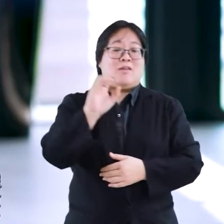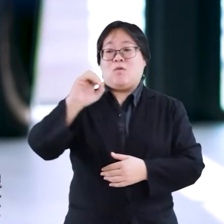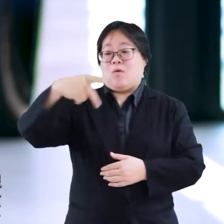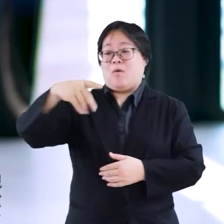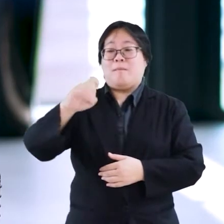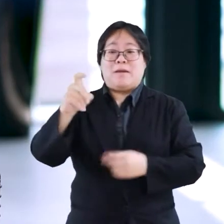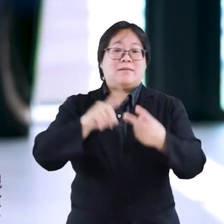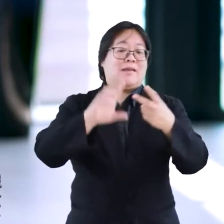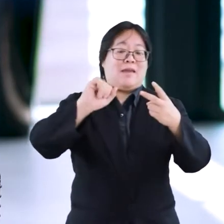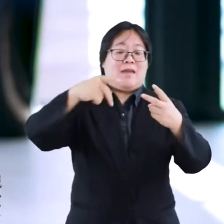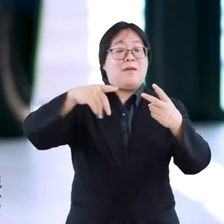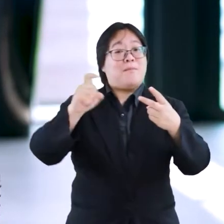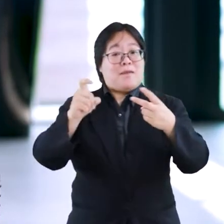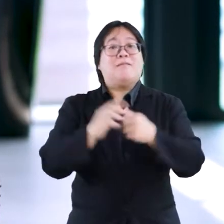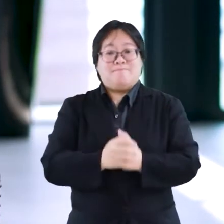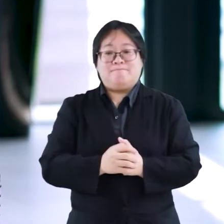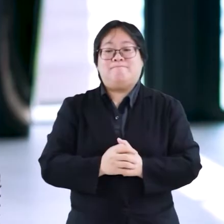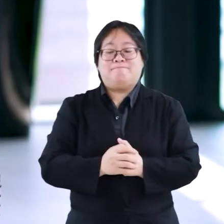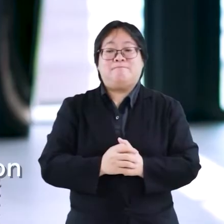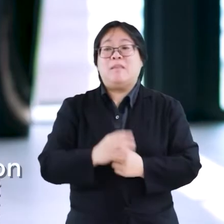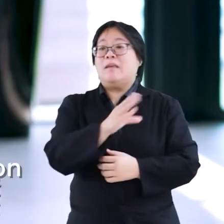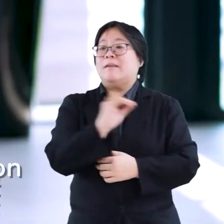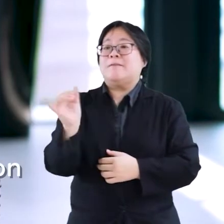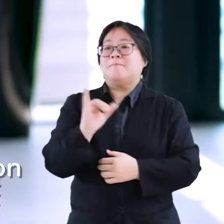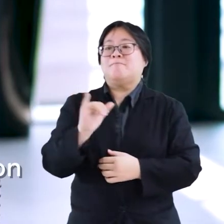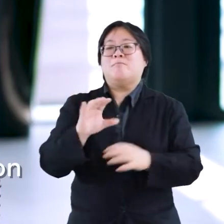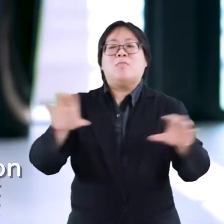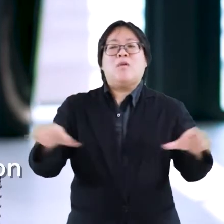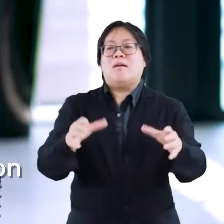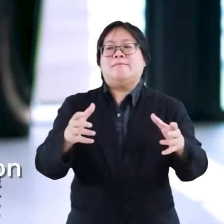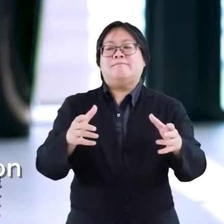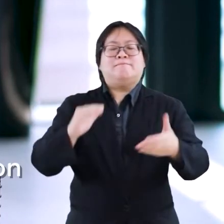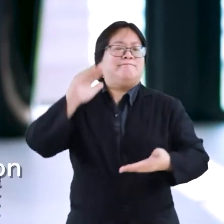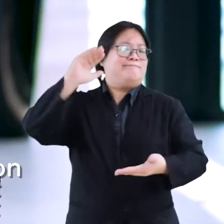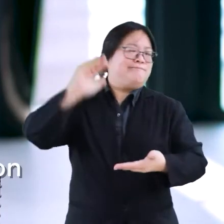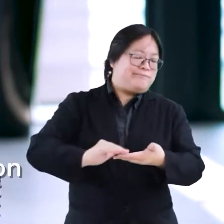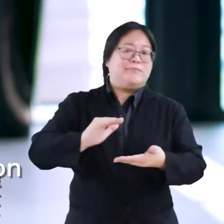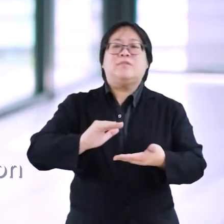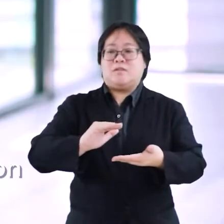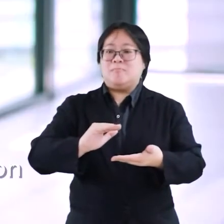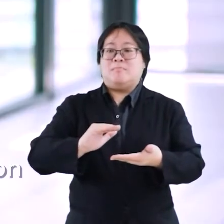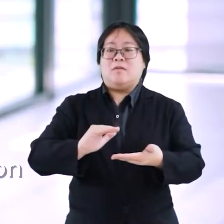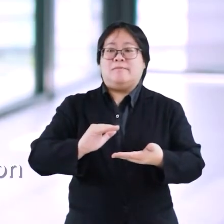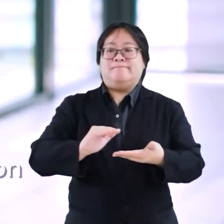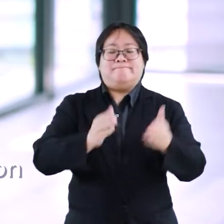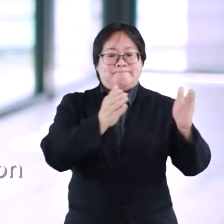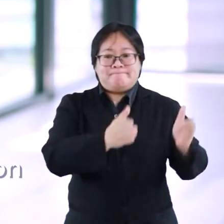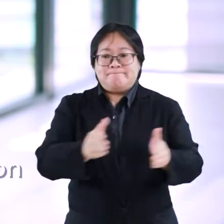IT OPEX and CAPEX over this period, and also has resulted in a